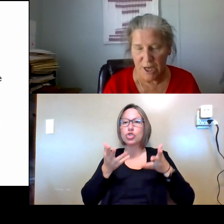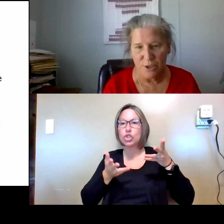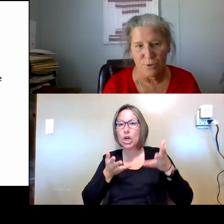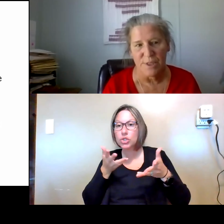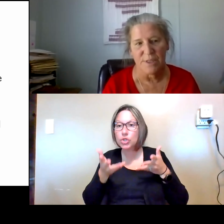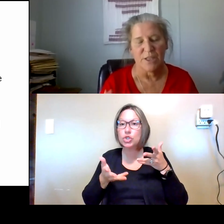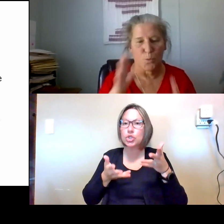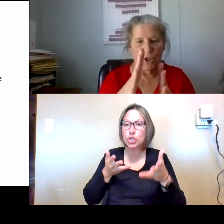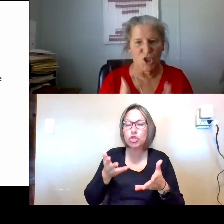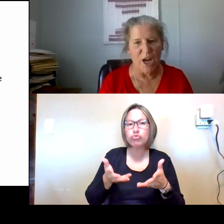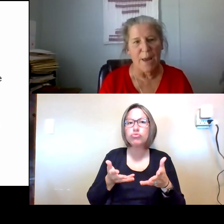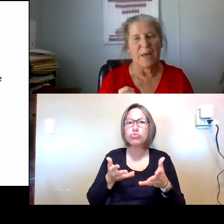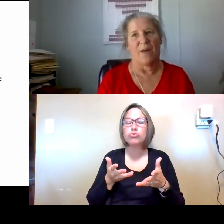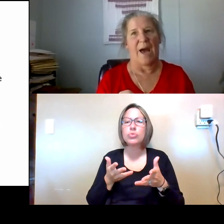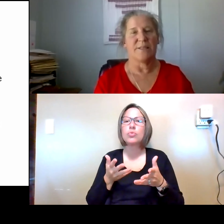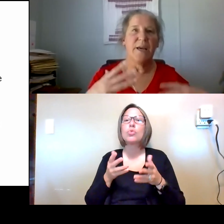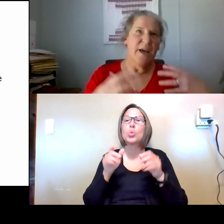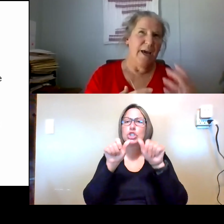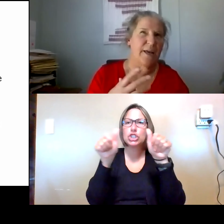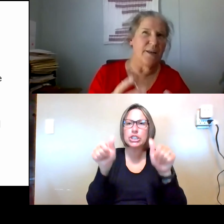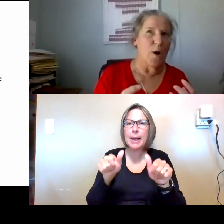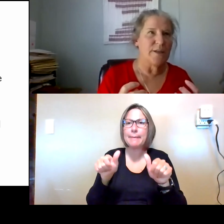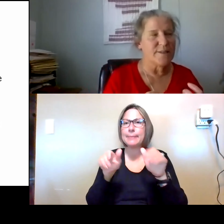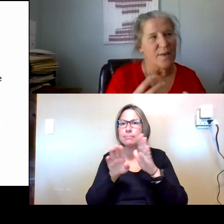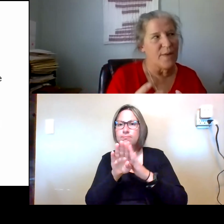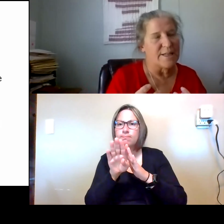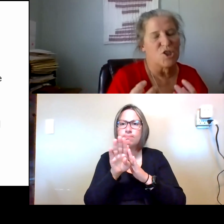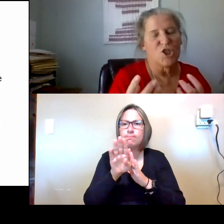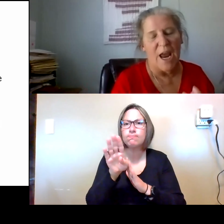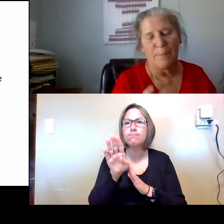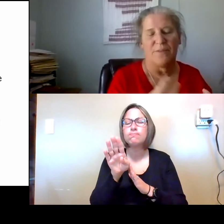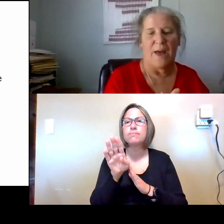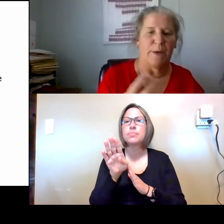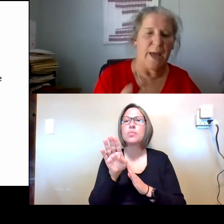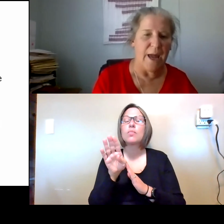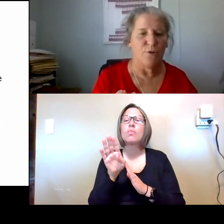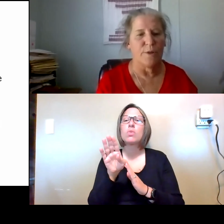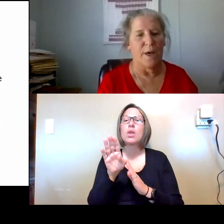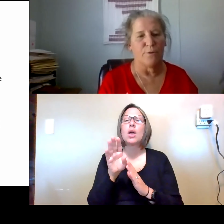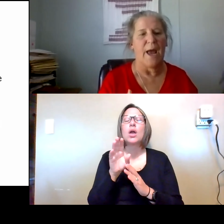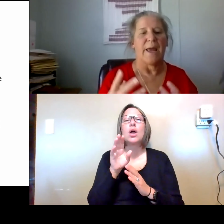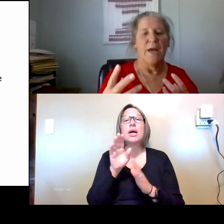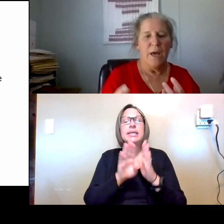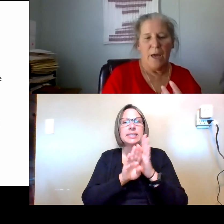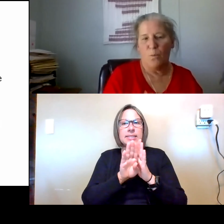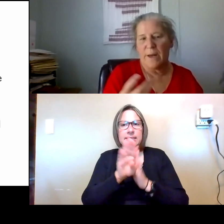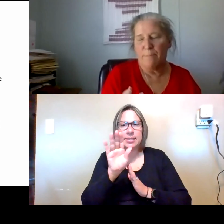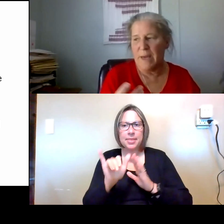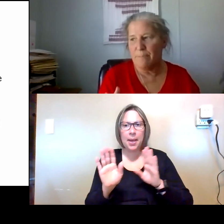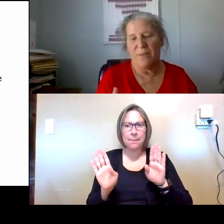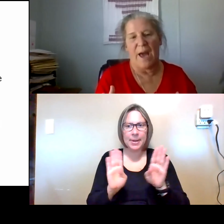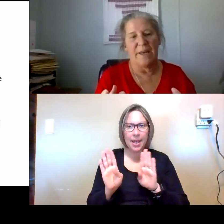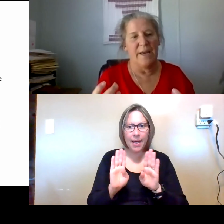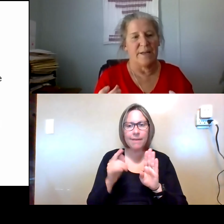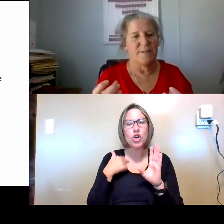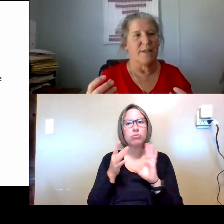conventional gestures and such. We're shaping that. And I know I said that, shaping that behavior, the other day. And what I mean